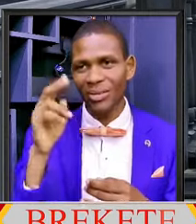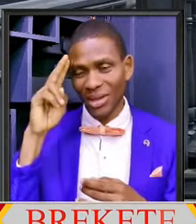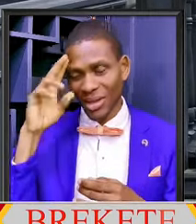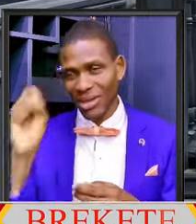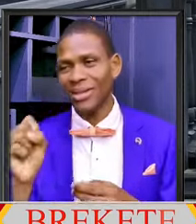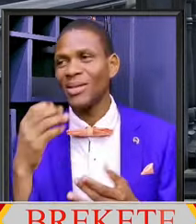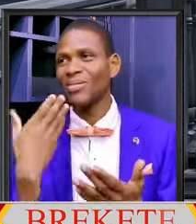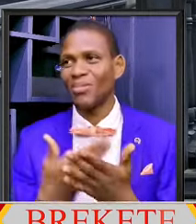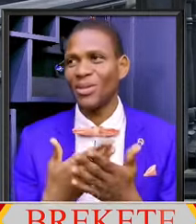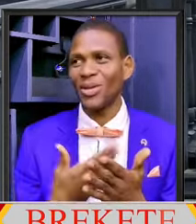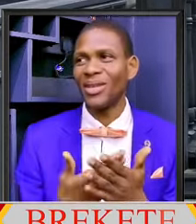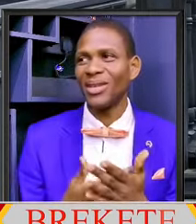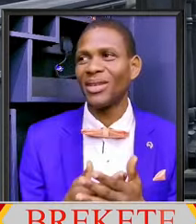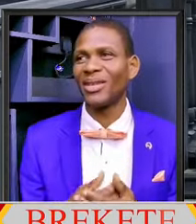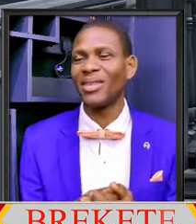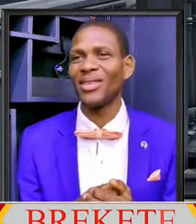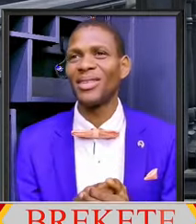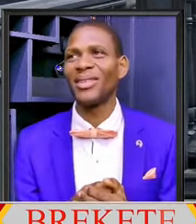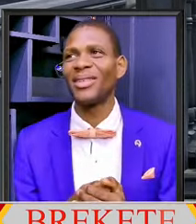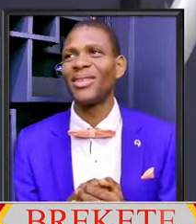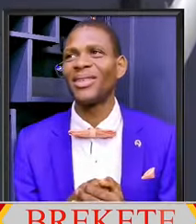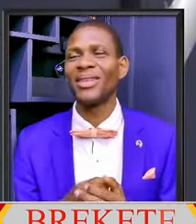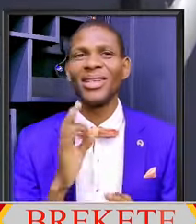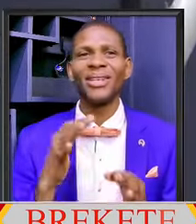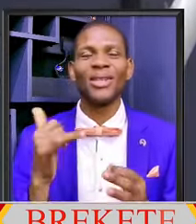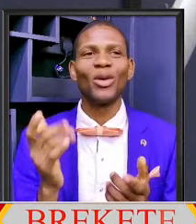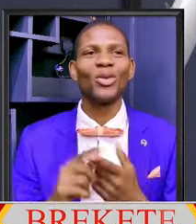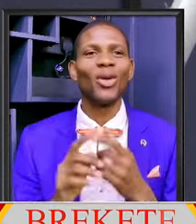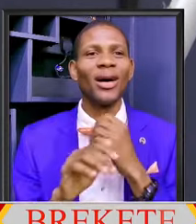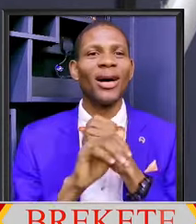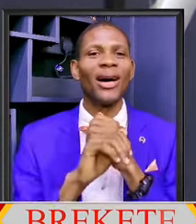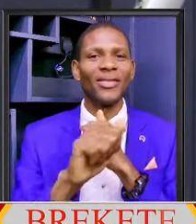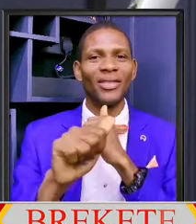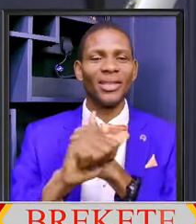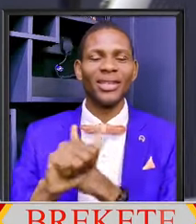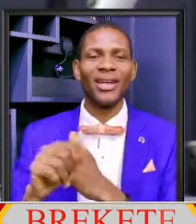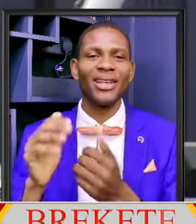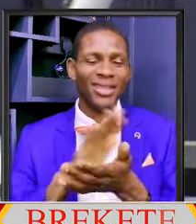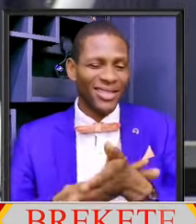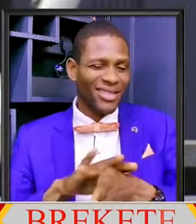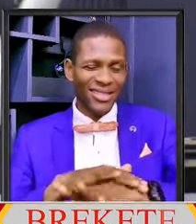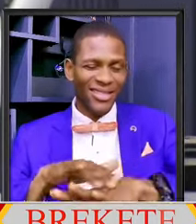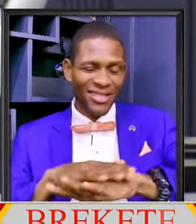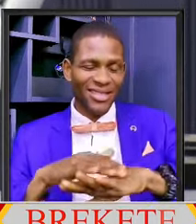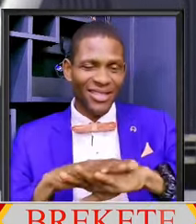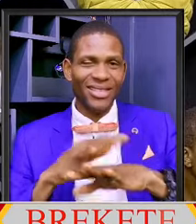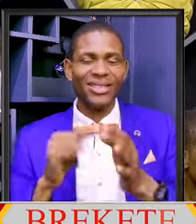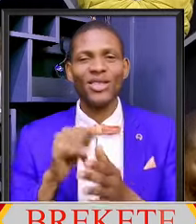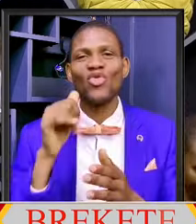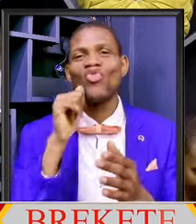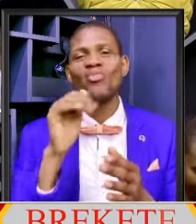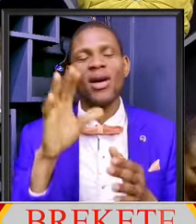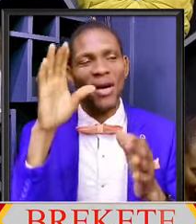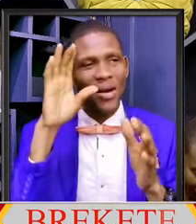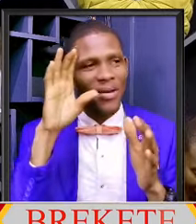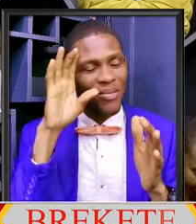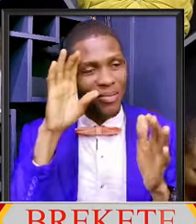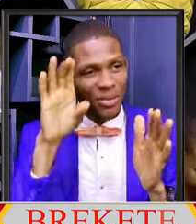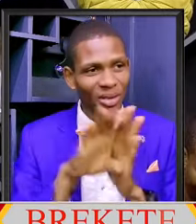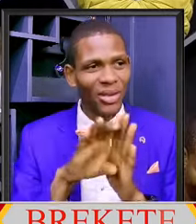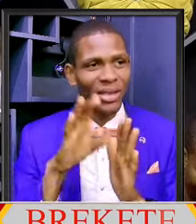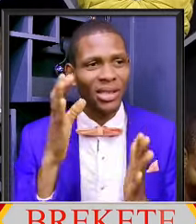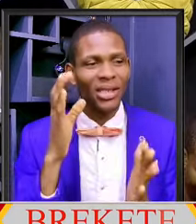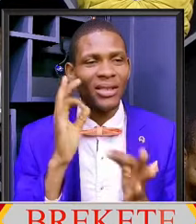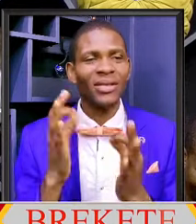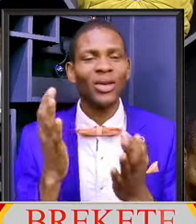Yes. No, sir. If they want advertise cream, better cream, now woman picture. If